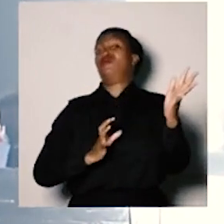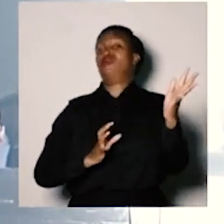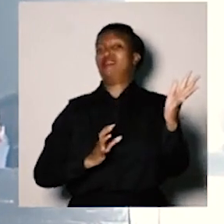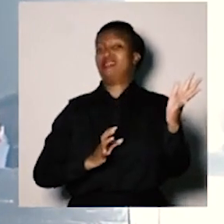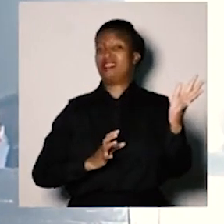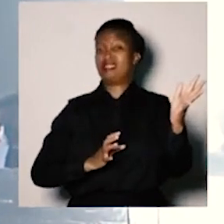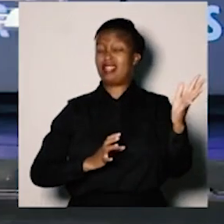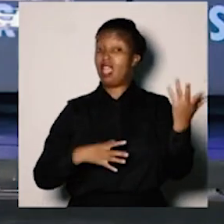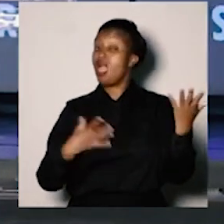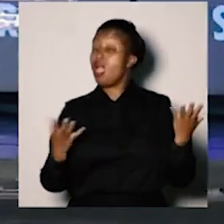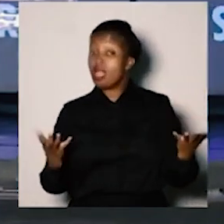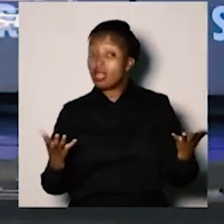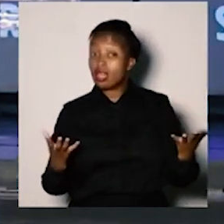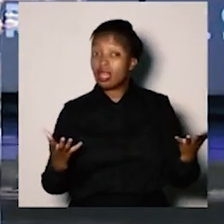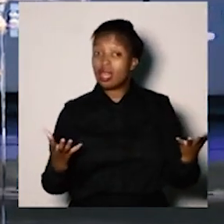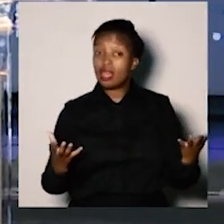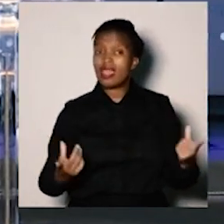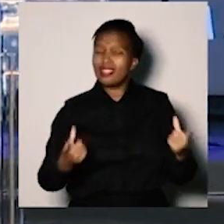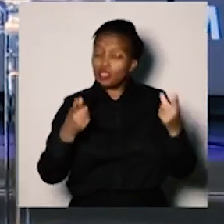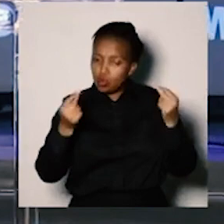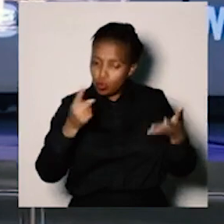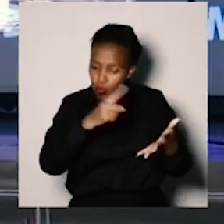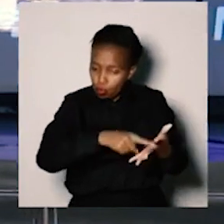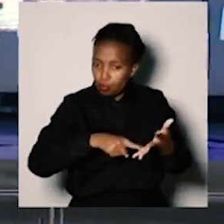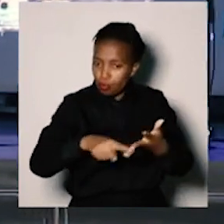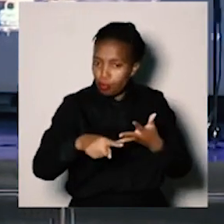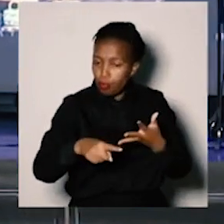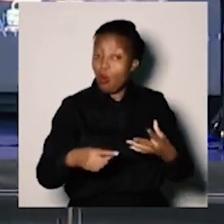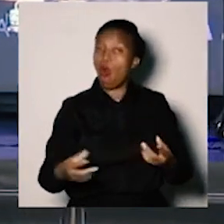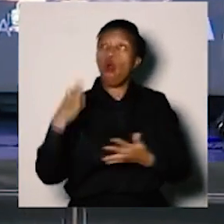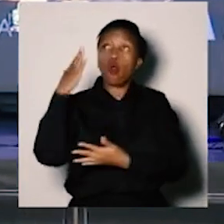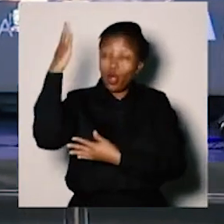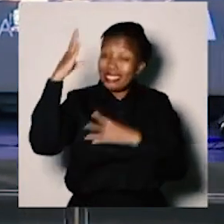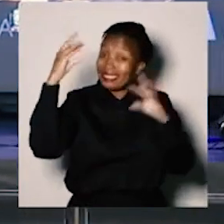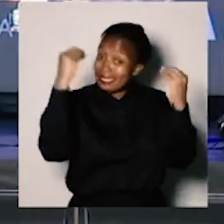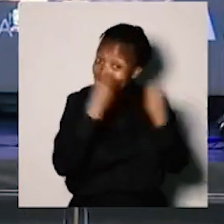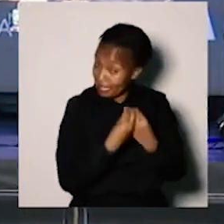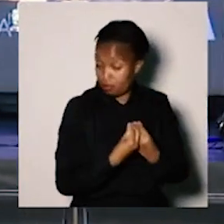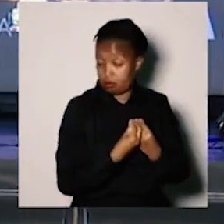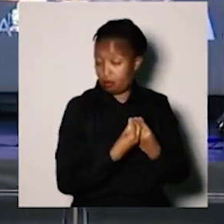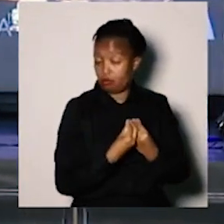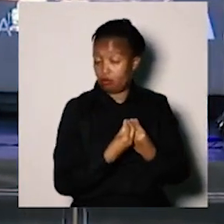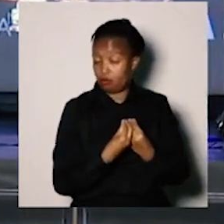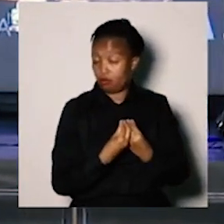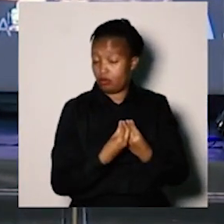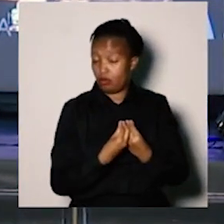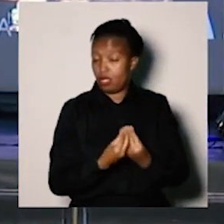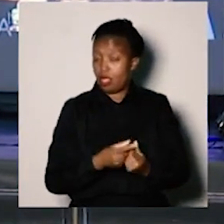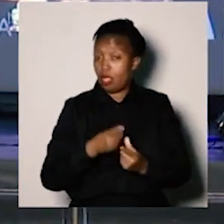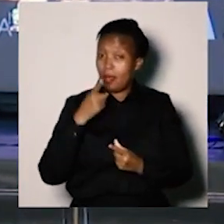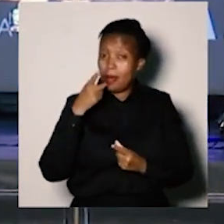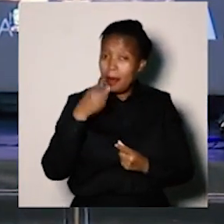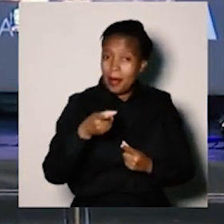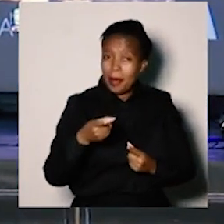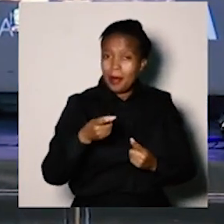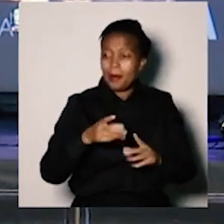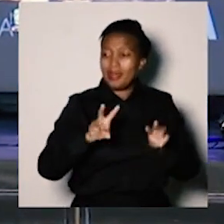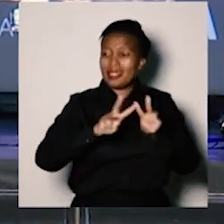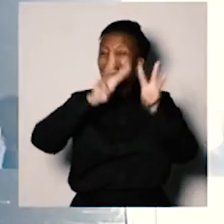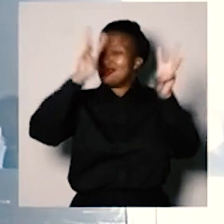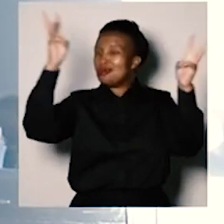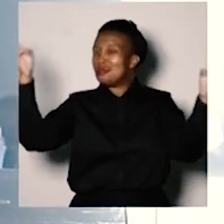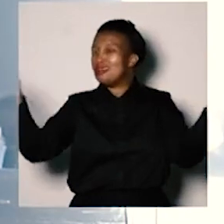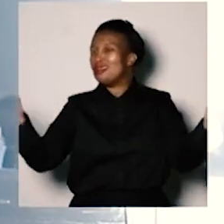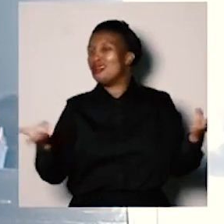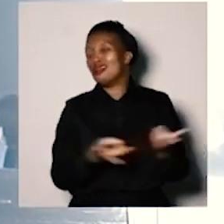thyself rather unto godliness. Let's see the Weymouth translation. What does it say? But worldly stories